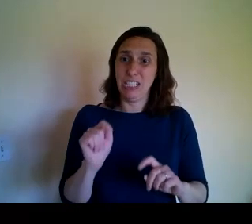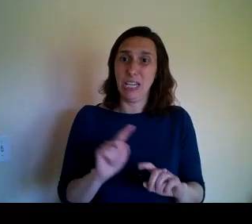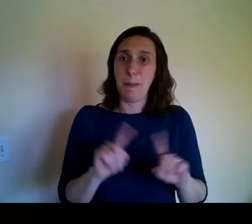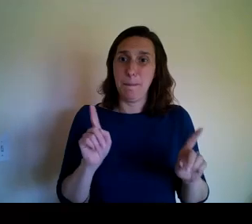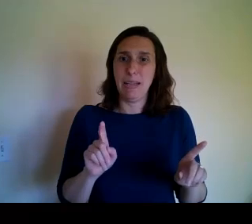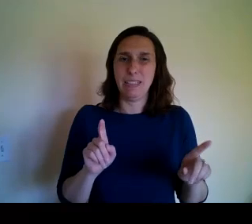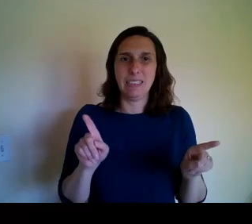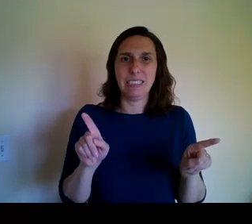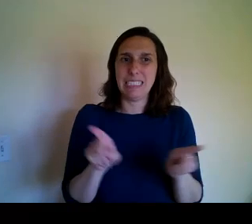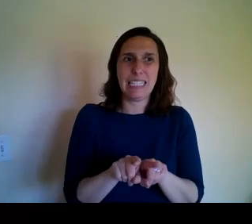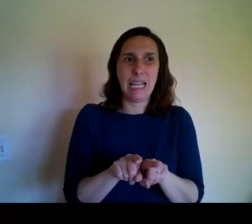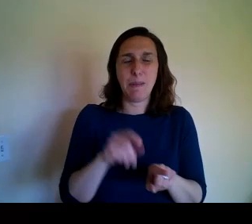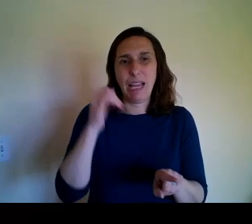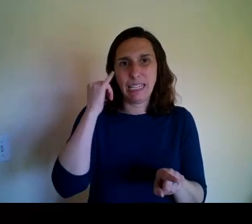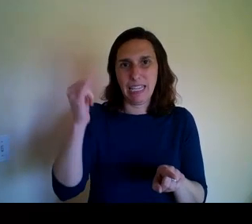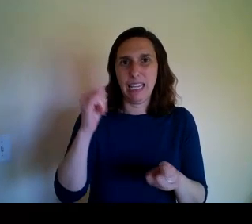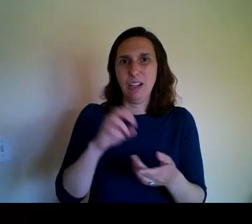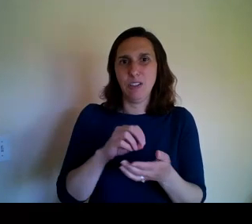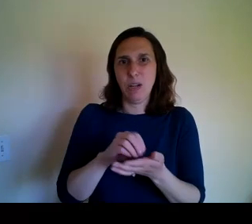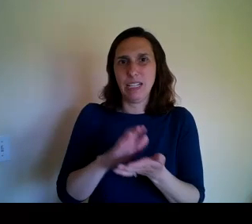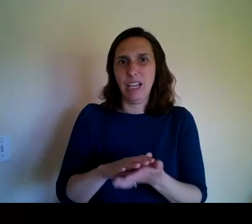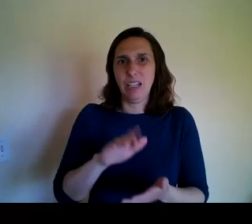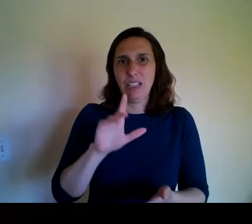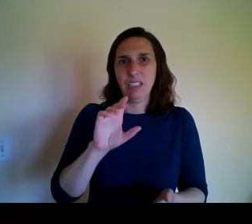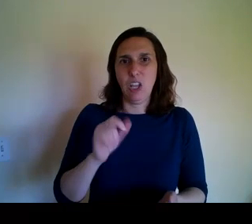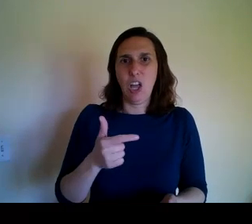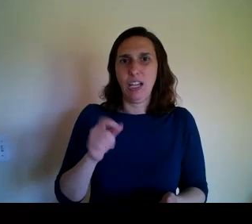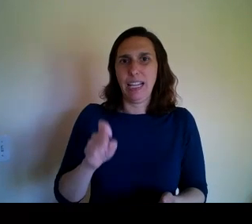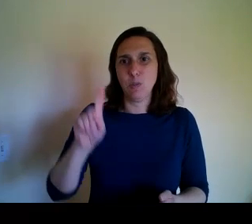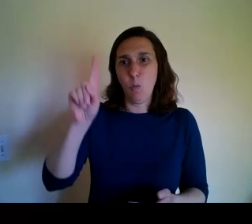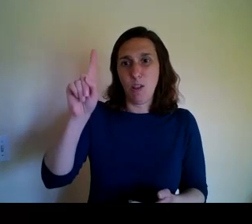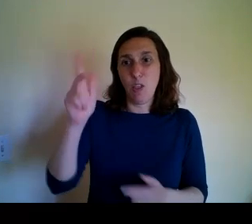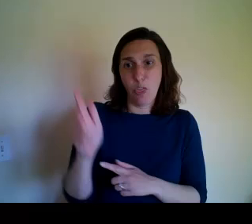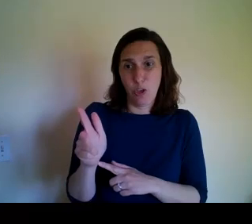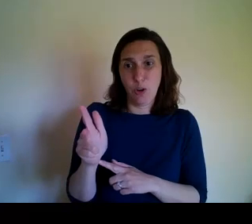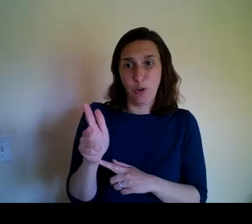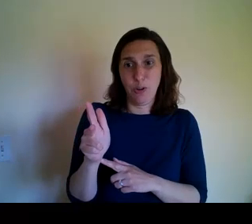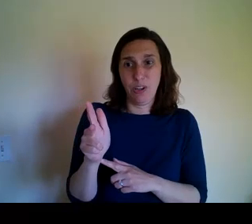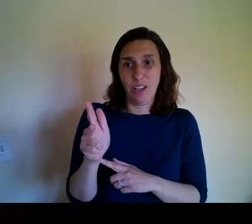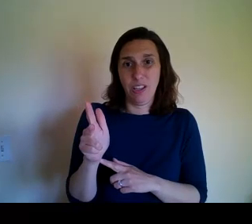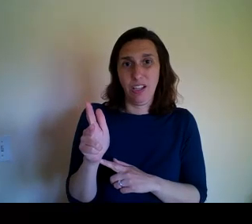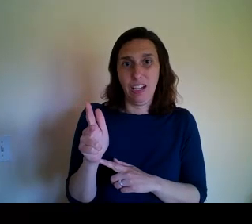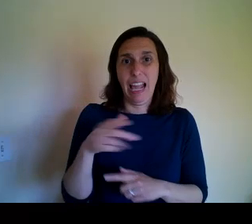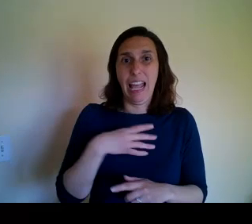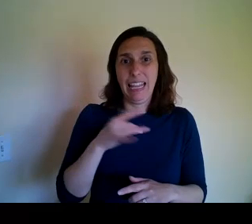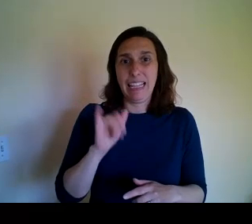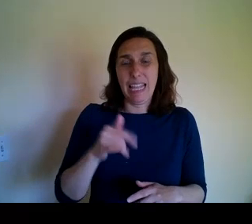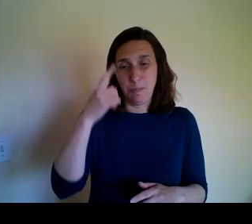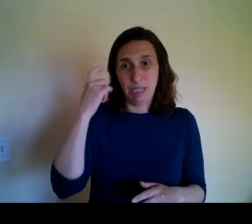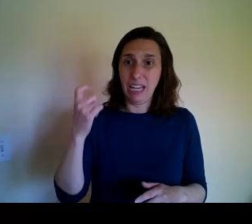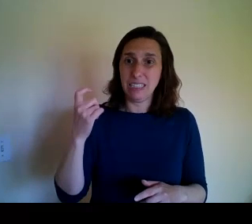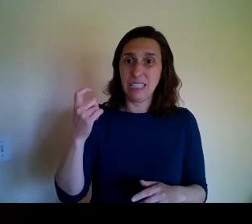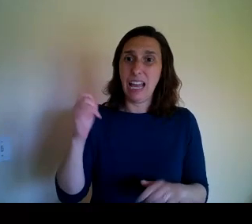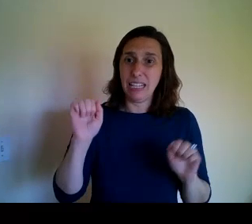as saying x to the 1/3. And I like the 1/3 because I get all my exponent rules with